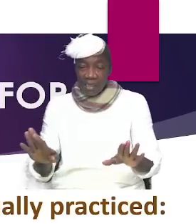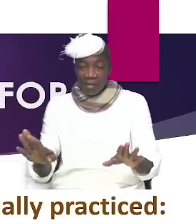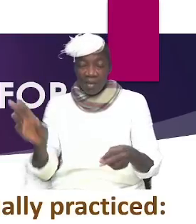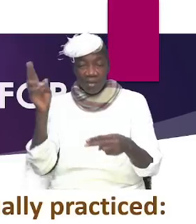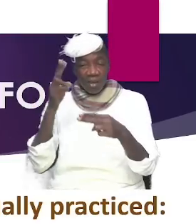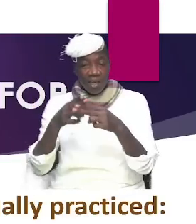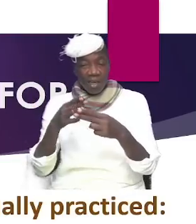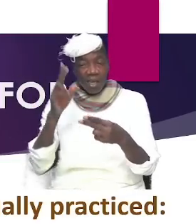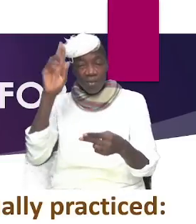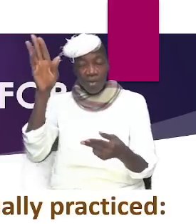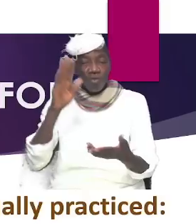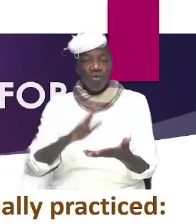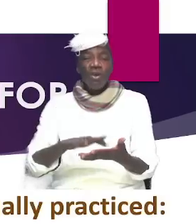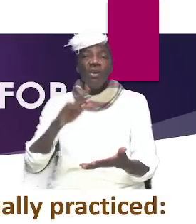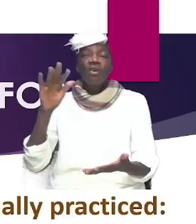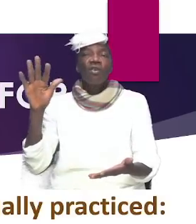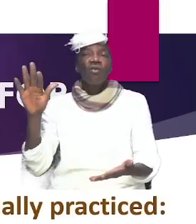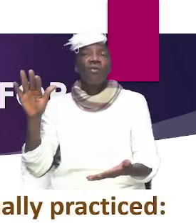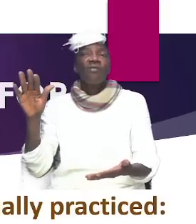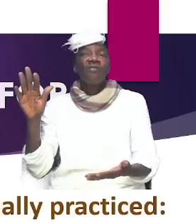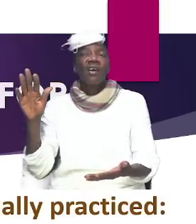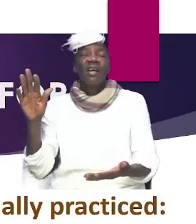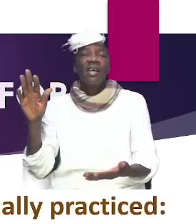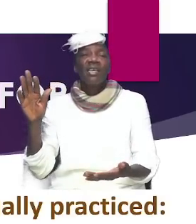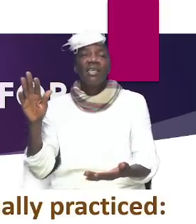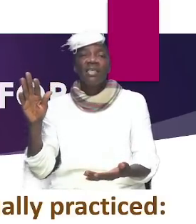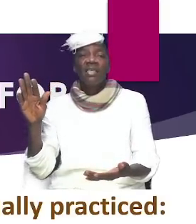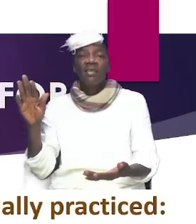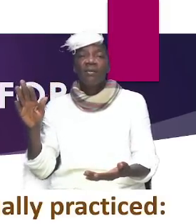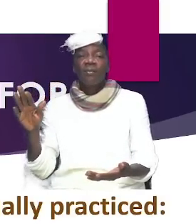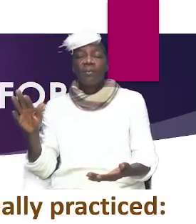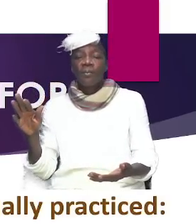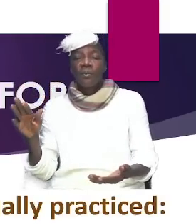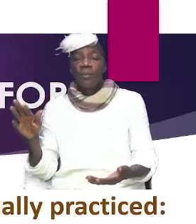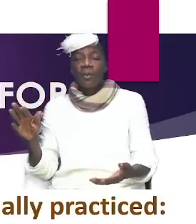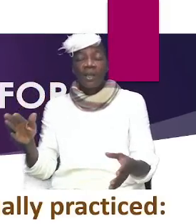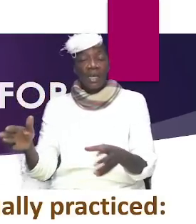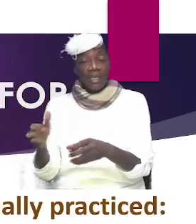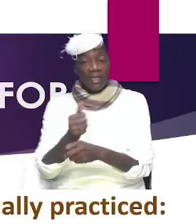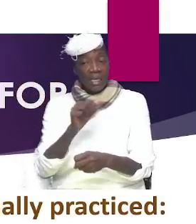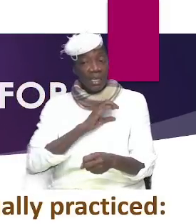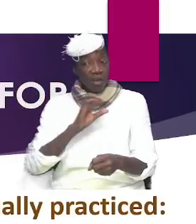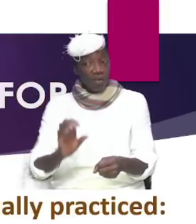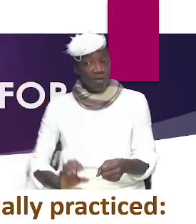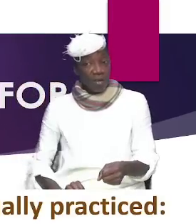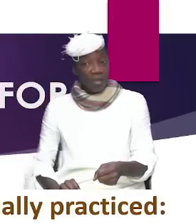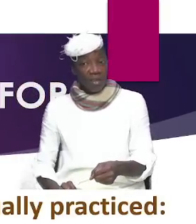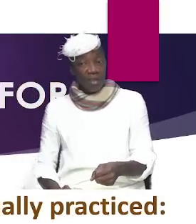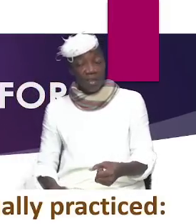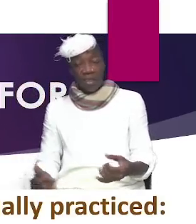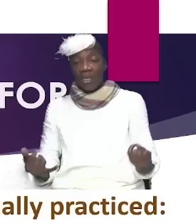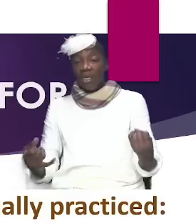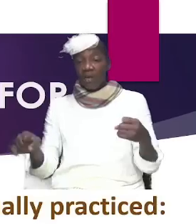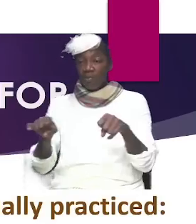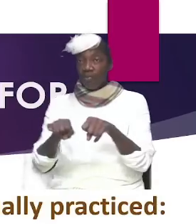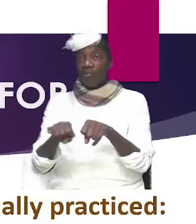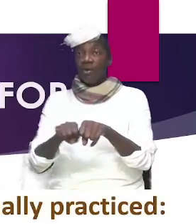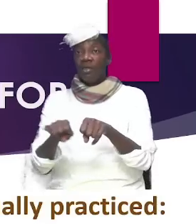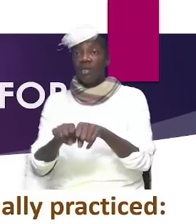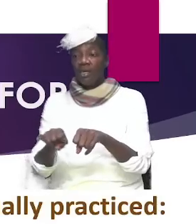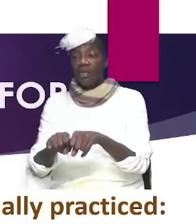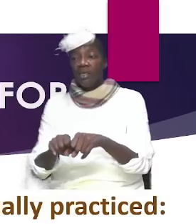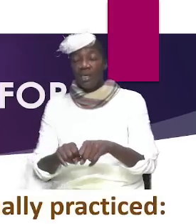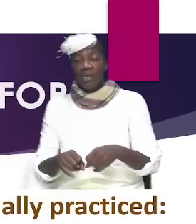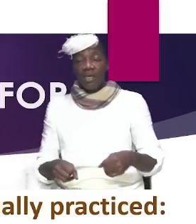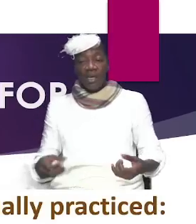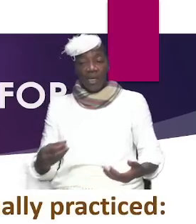glorified. I don't think we take our Christianity the way that it ought to be taken. As we learn these things, brethren,